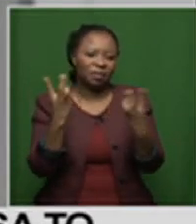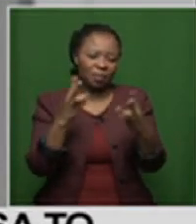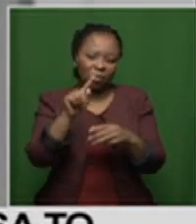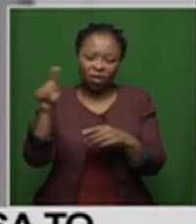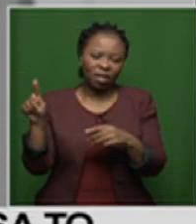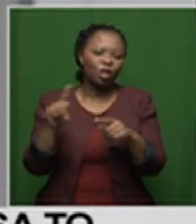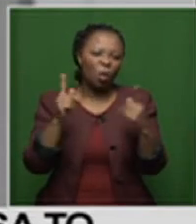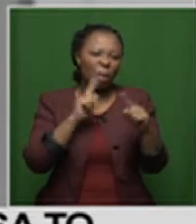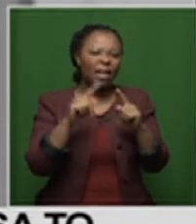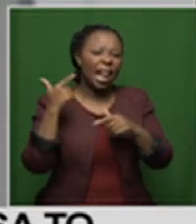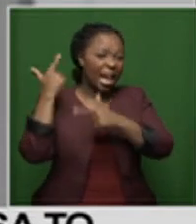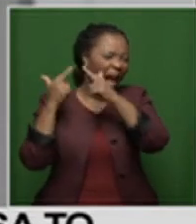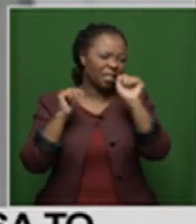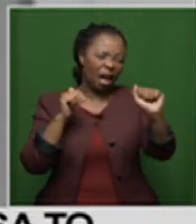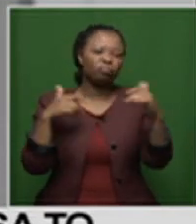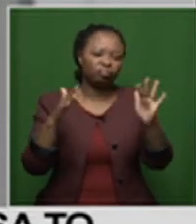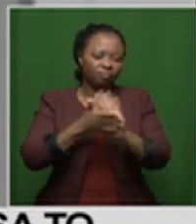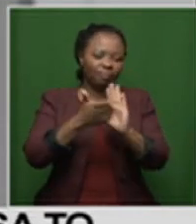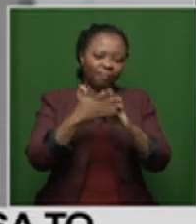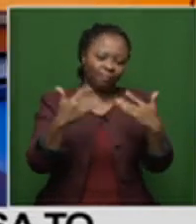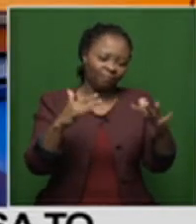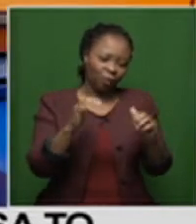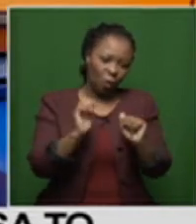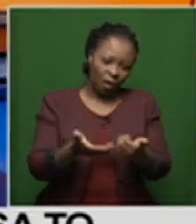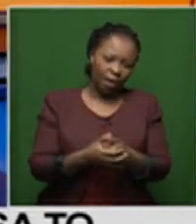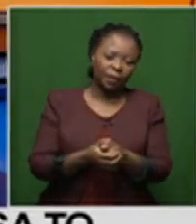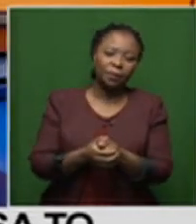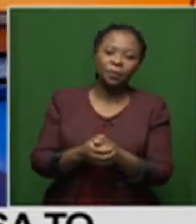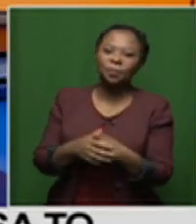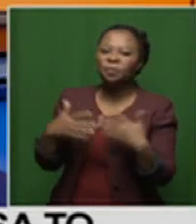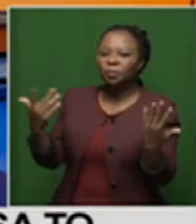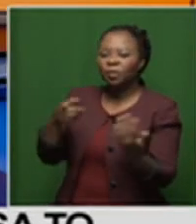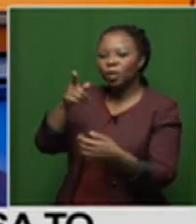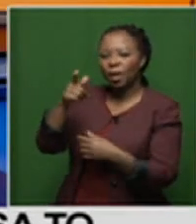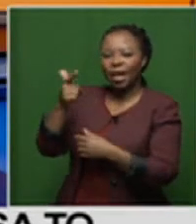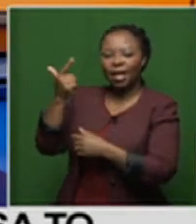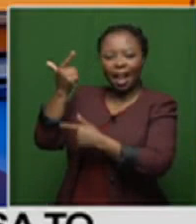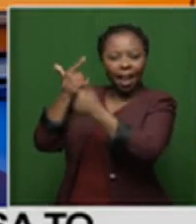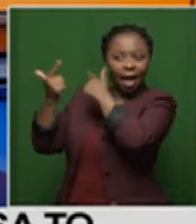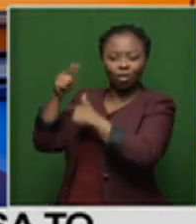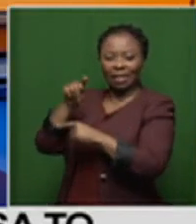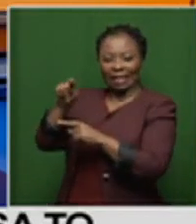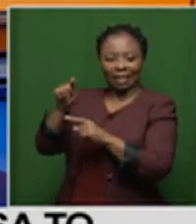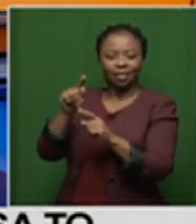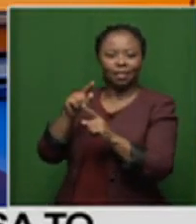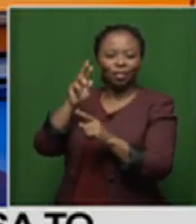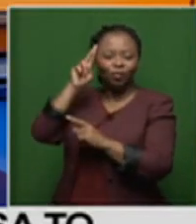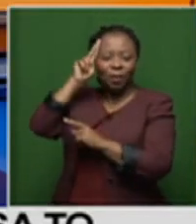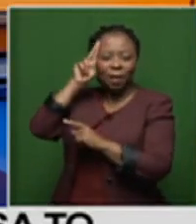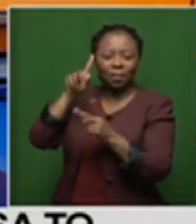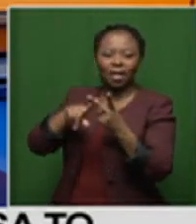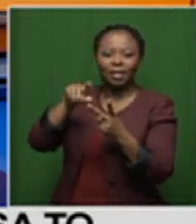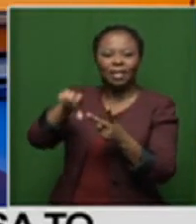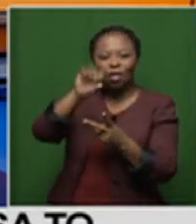that his legacy lives on as Kalawa Jazz. Yeah, and how will you always remember the legend? And how should South Africans and